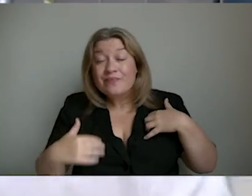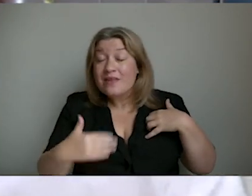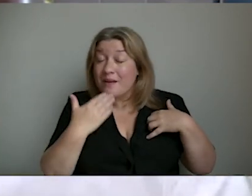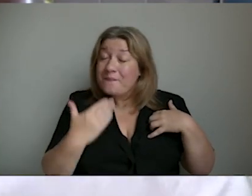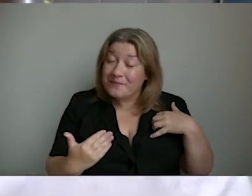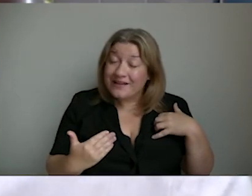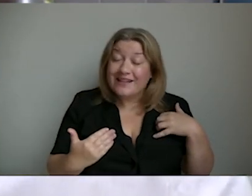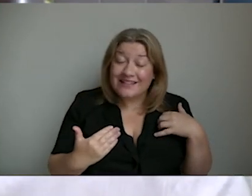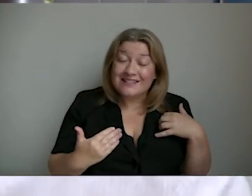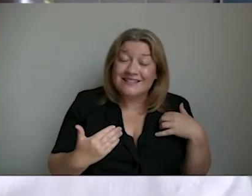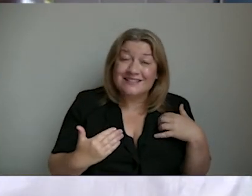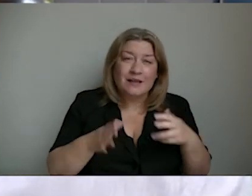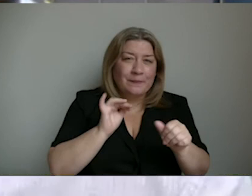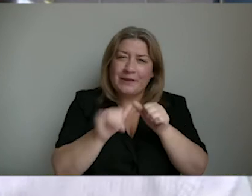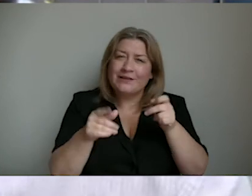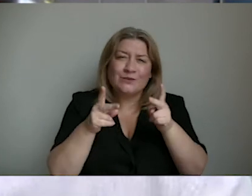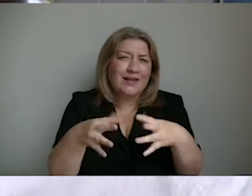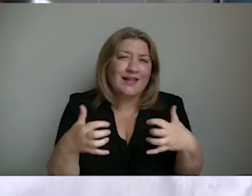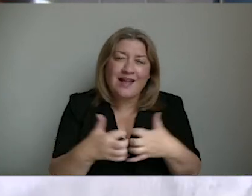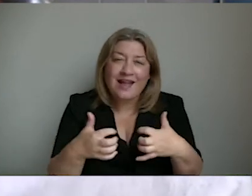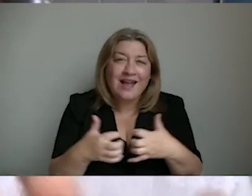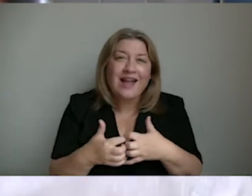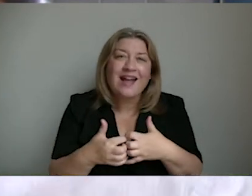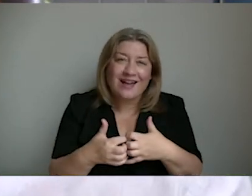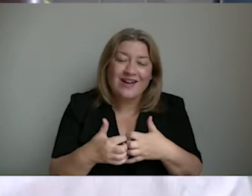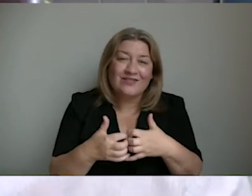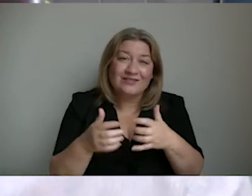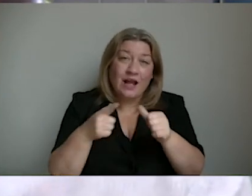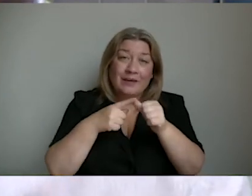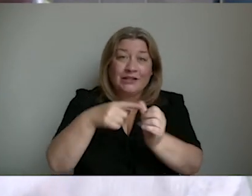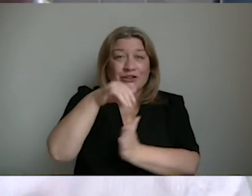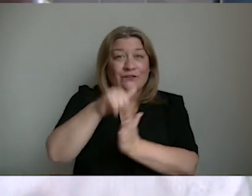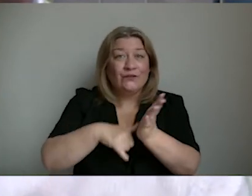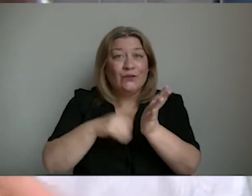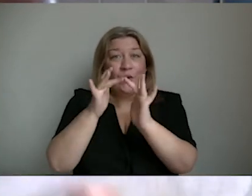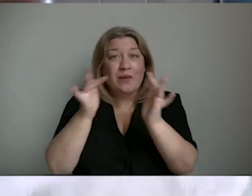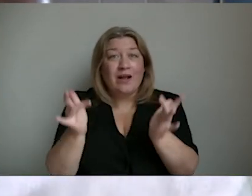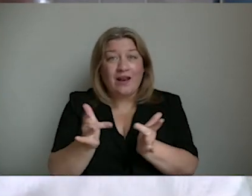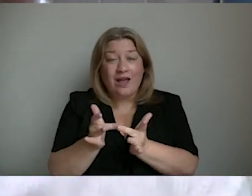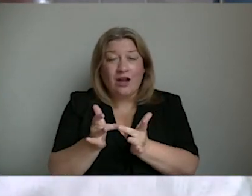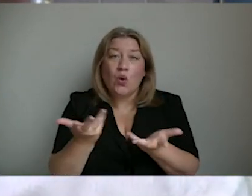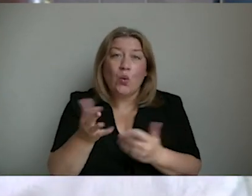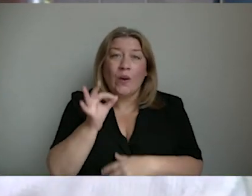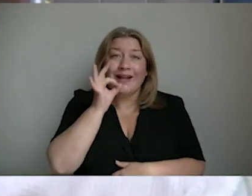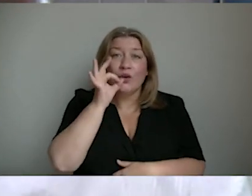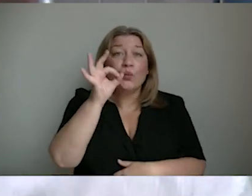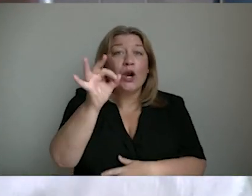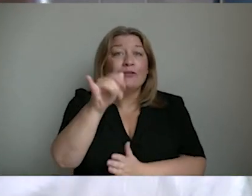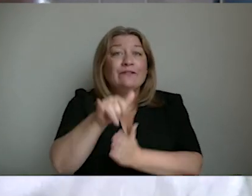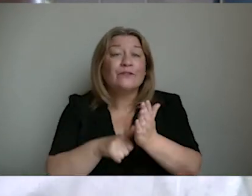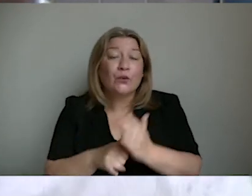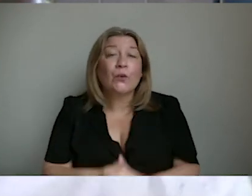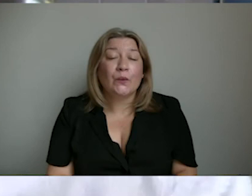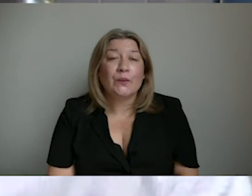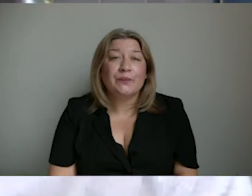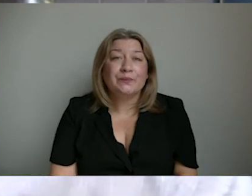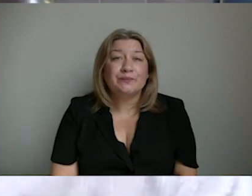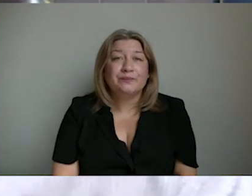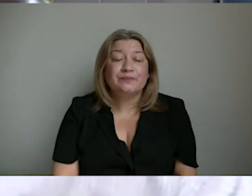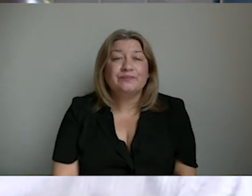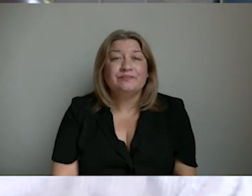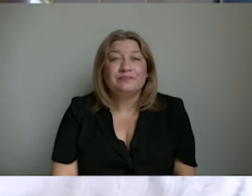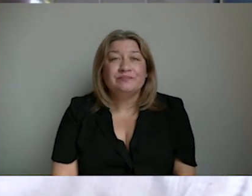are interested in an apprenticeship, the best thing you can do is complete an application or inquiry form on